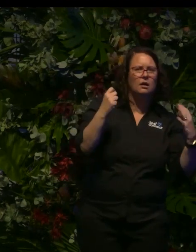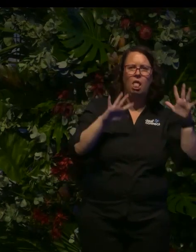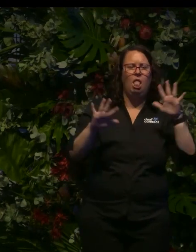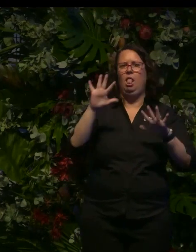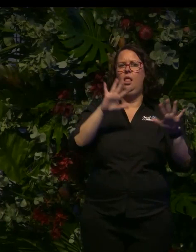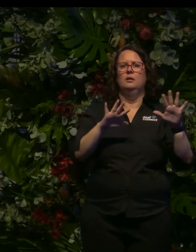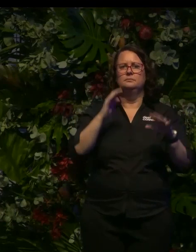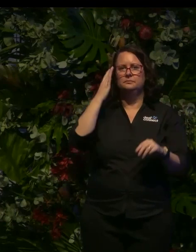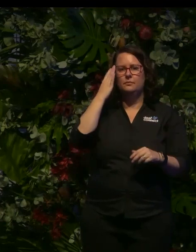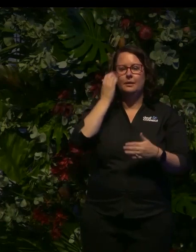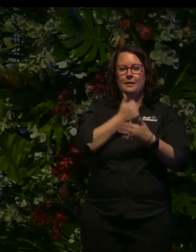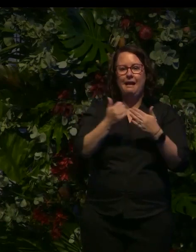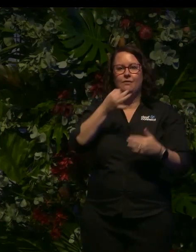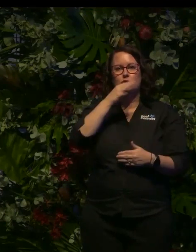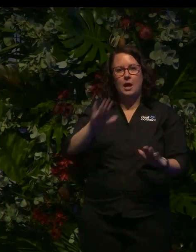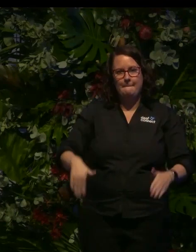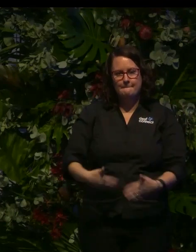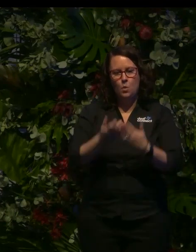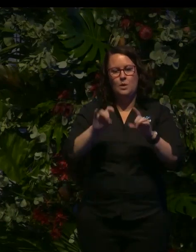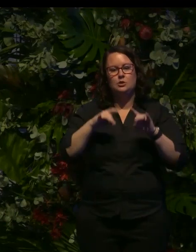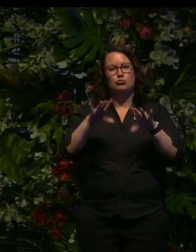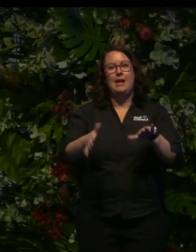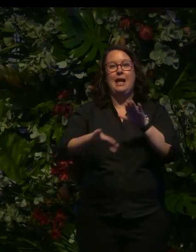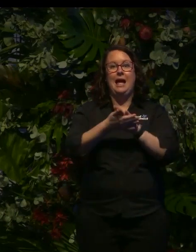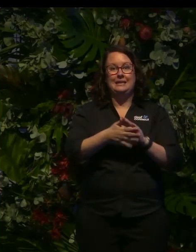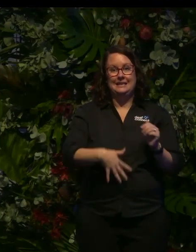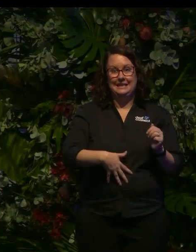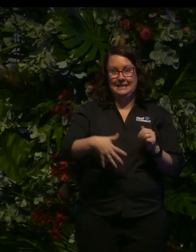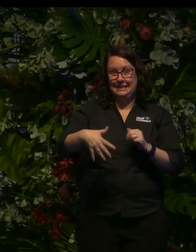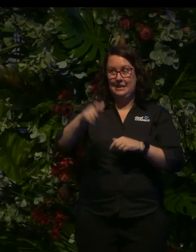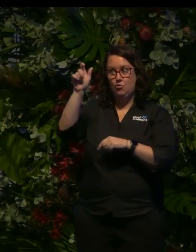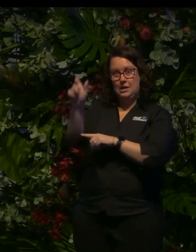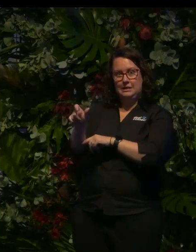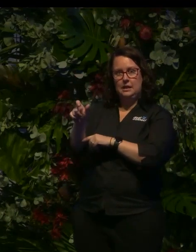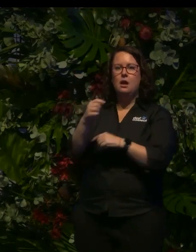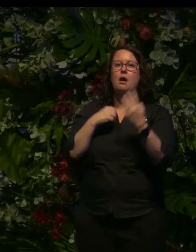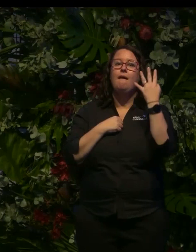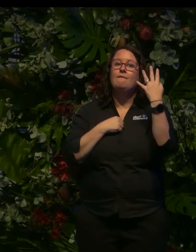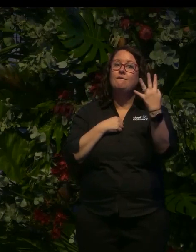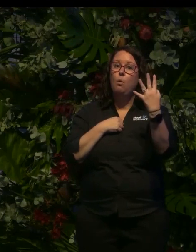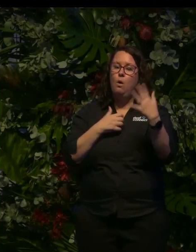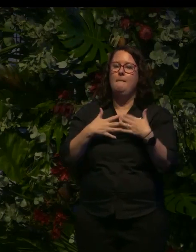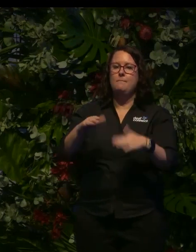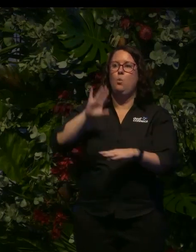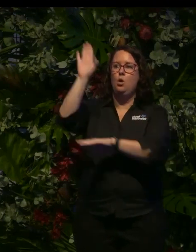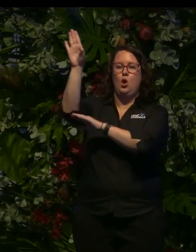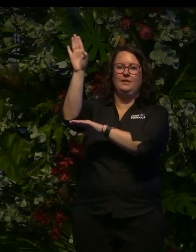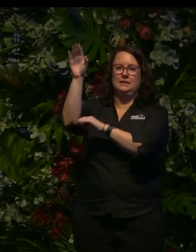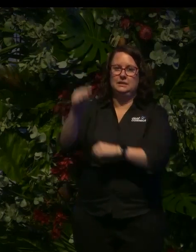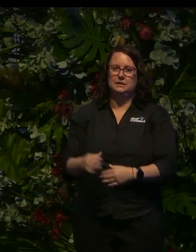for every child who is born in Australia through surrogacy, 4 are born overseas. And that's despite